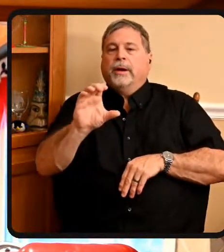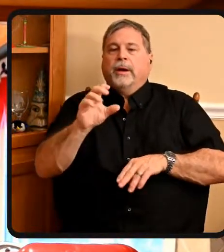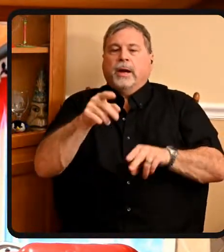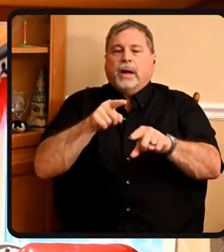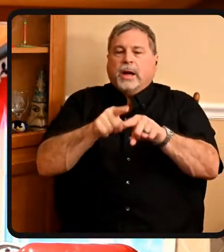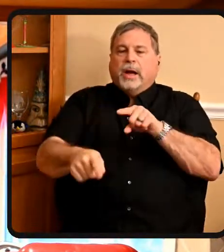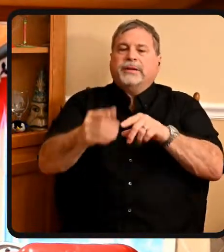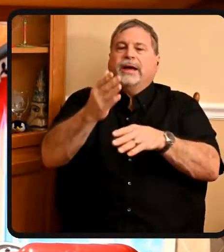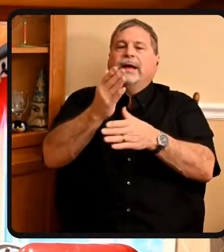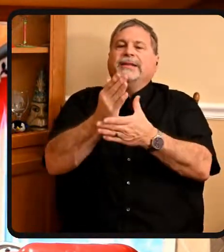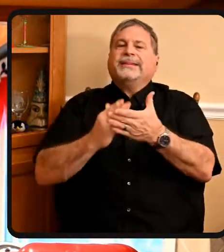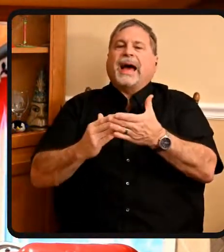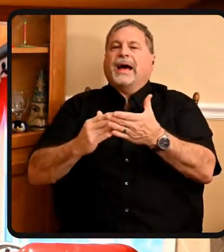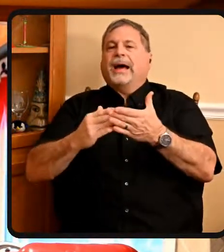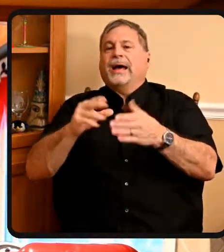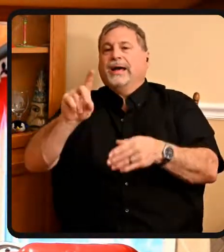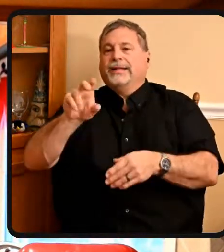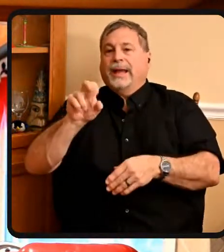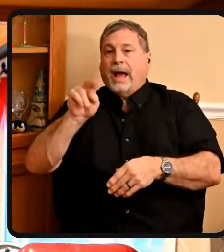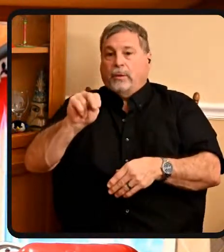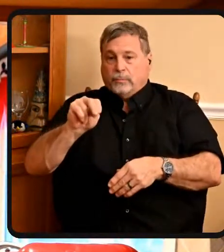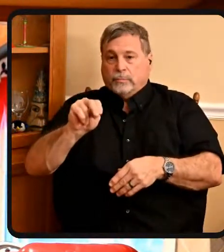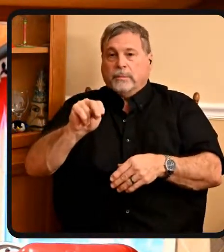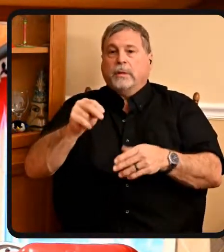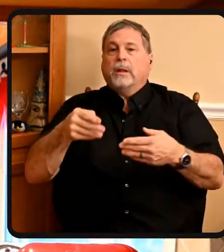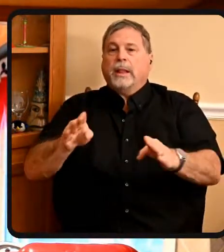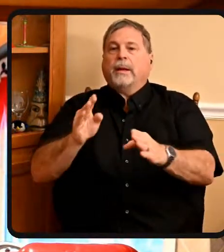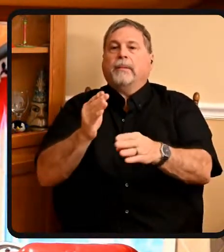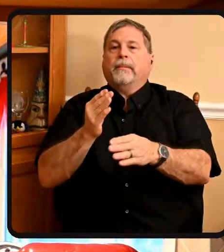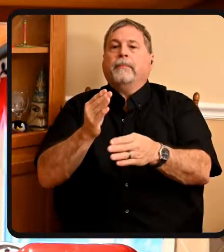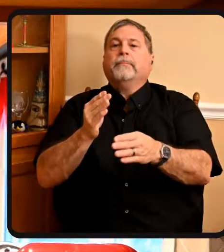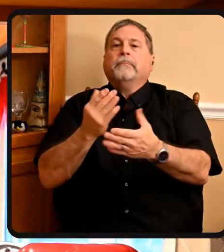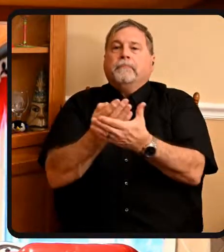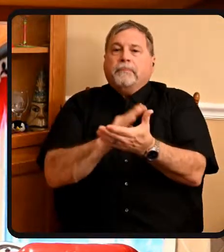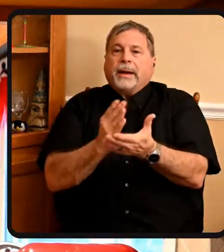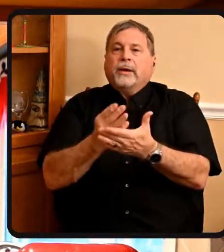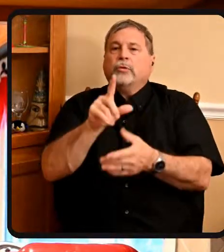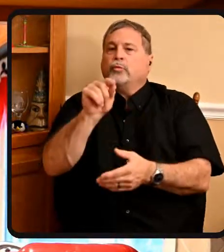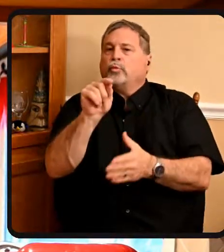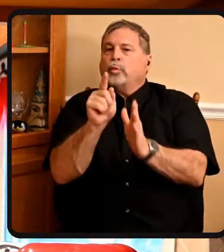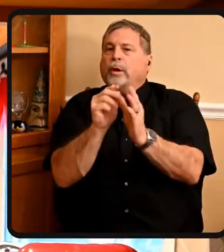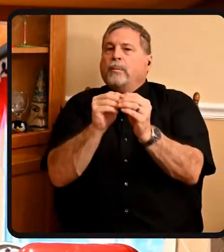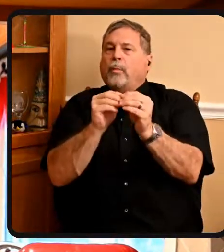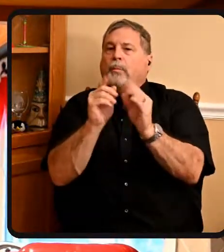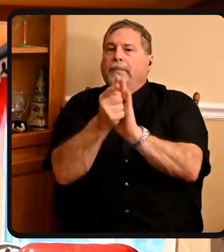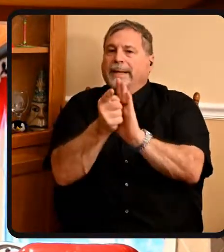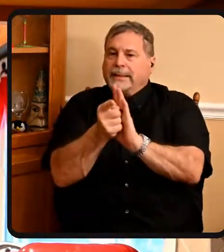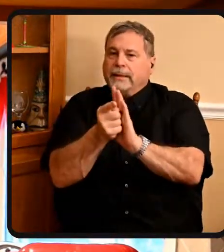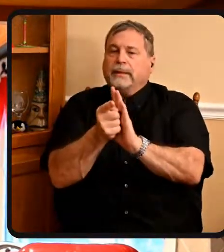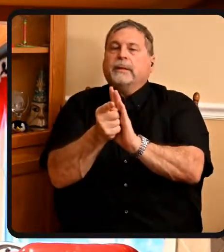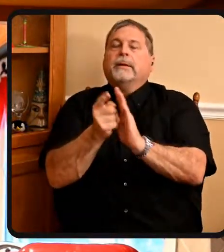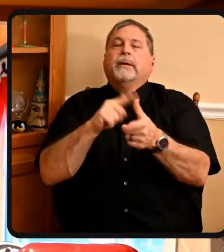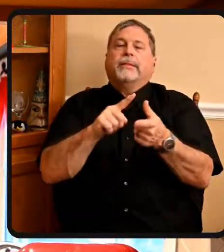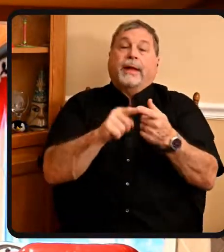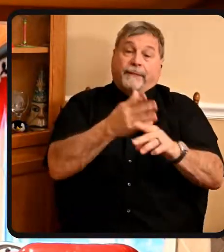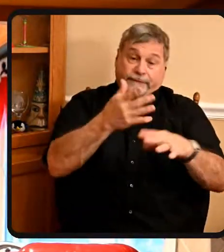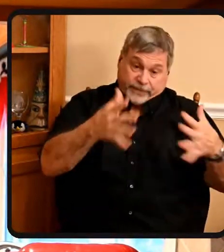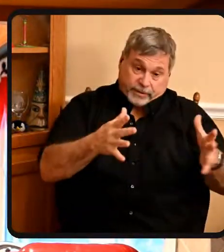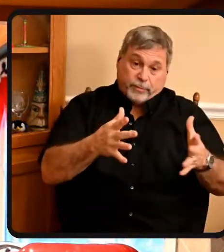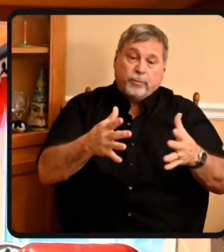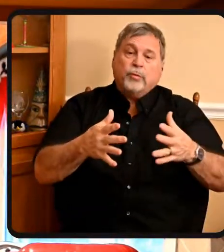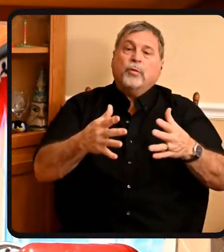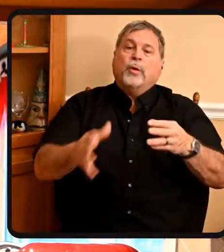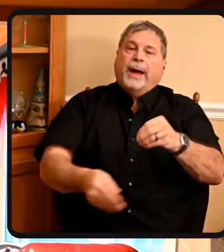down and let them bake for about another 20 minutes. So when we come back, I'll show you what they look like, and then we'll dredge them in